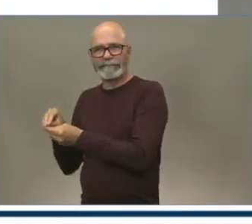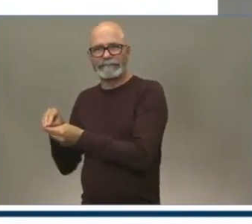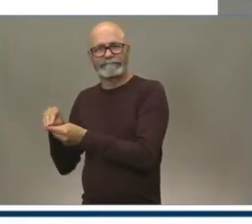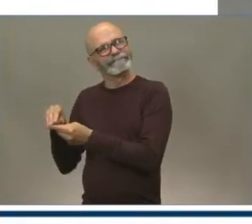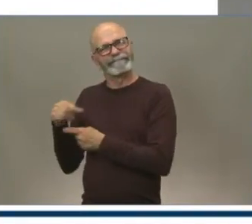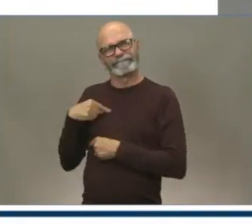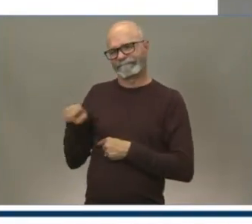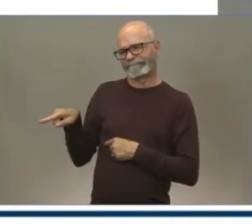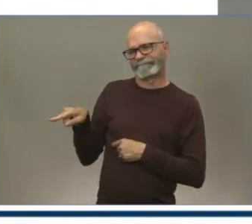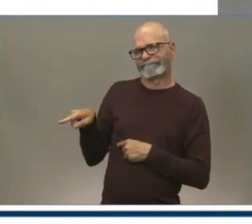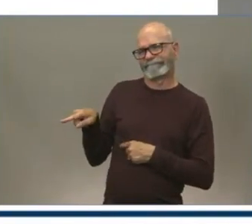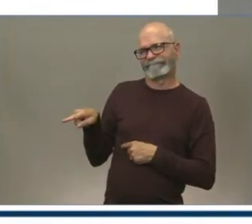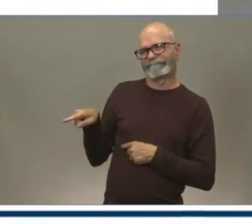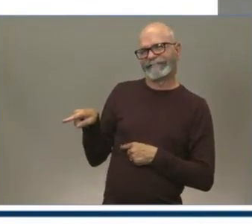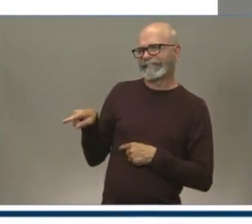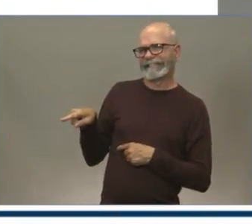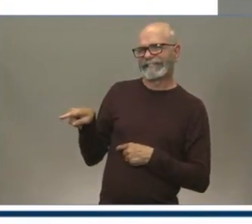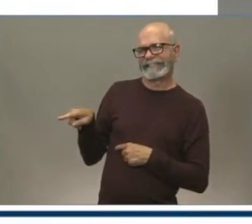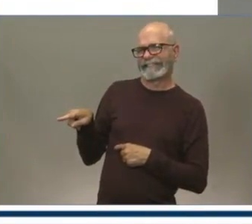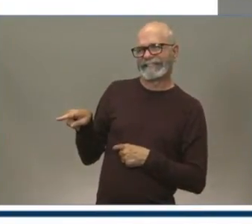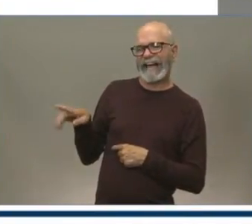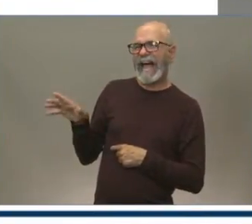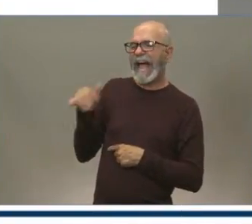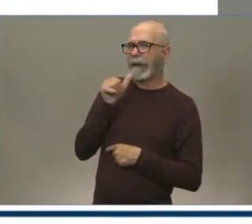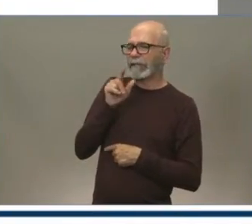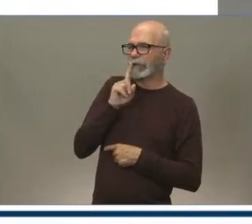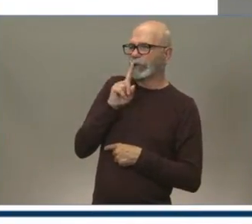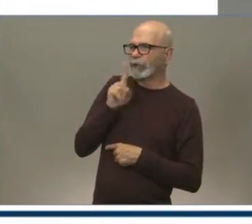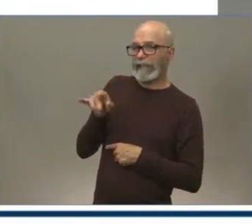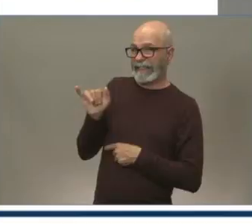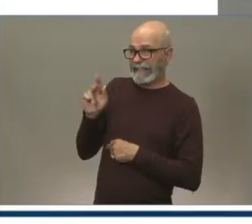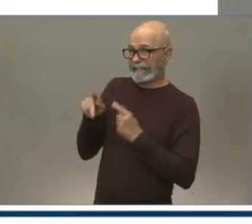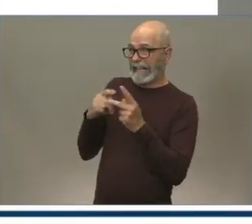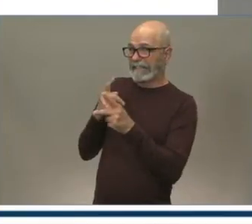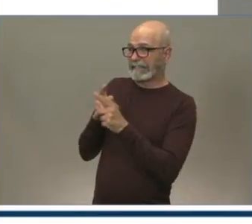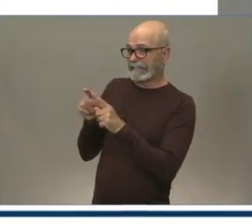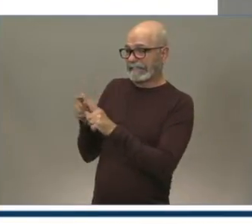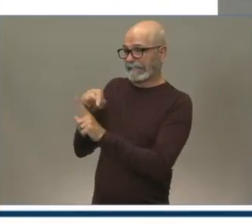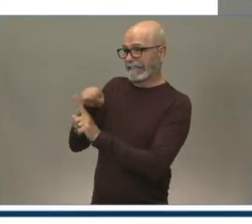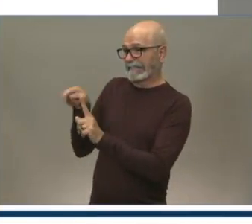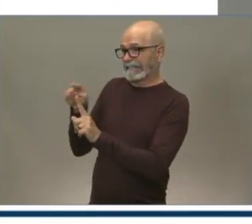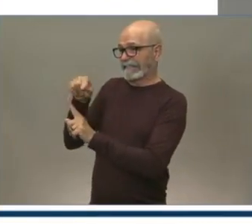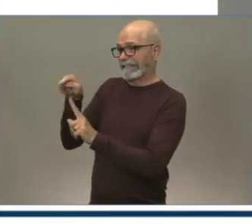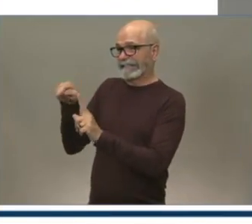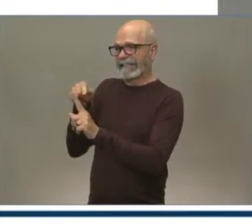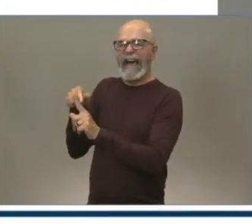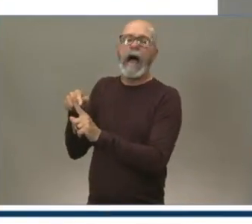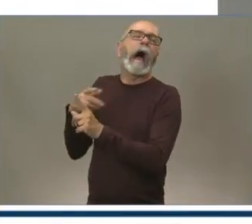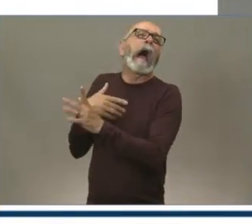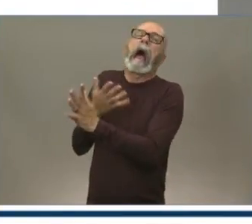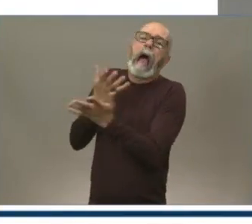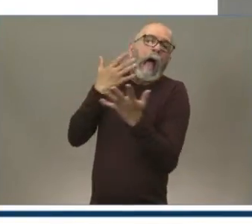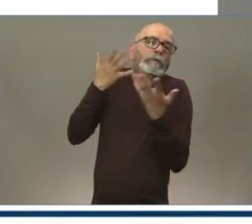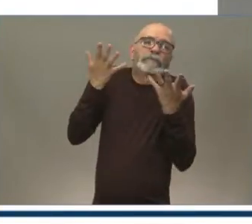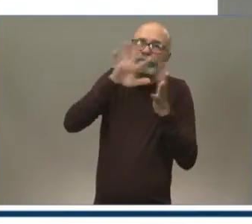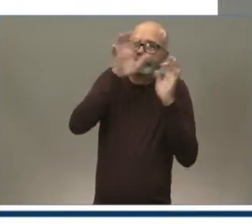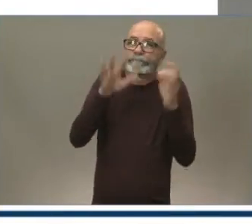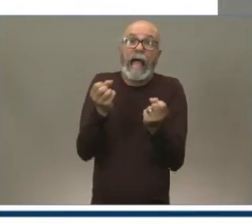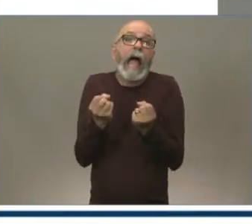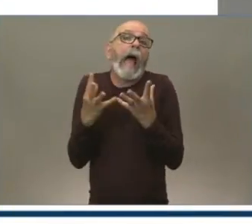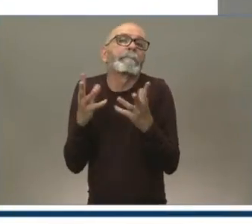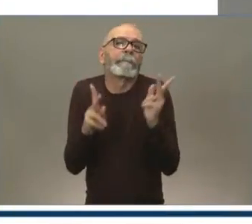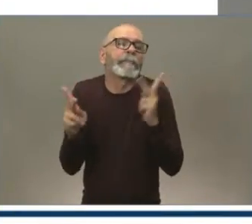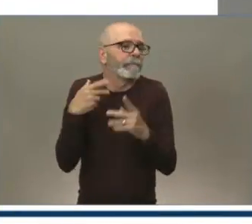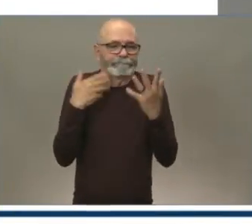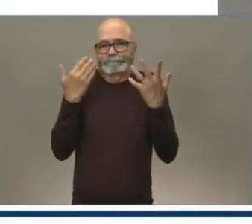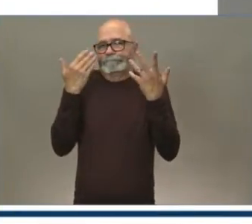fully formed, and so we can only. And I don't have we don't have a firm number in terms of, but we do know